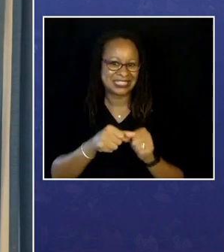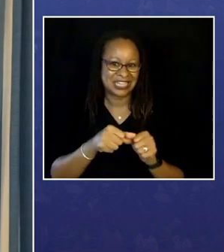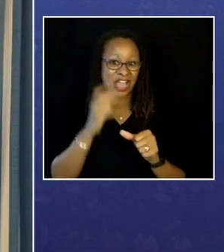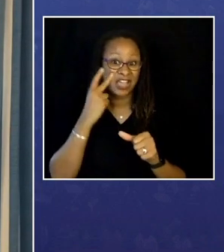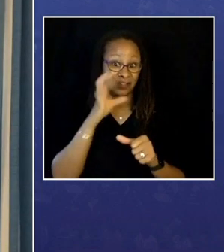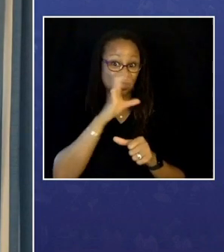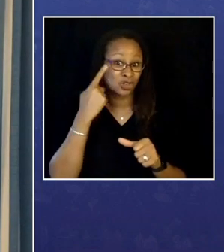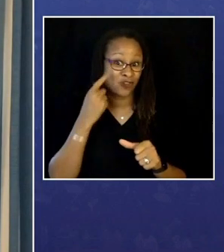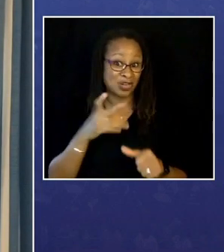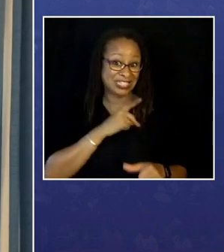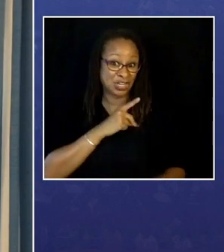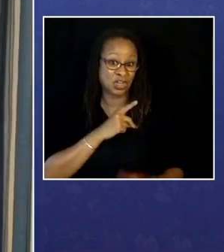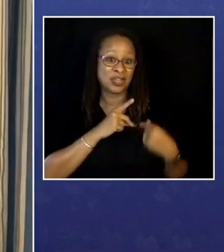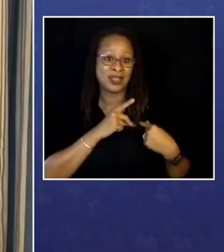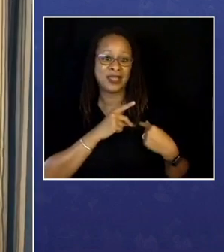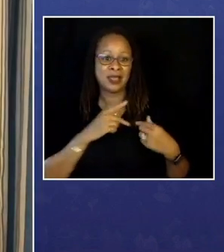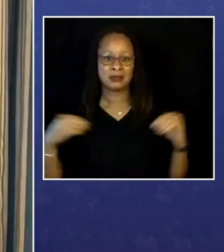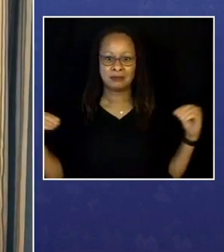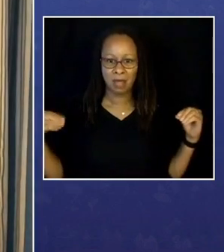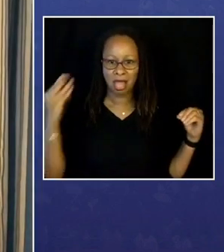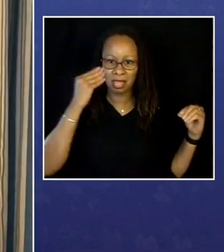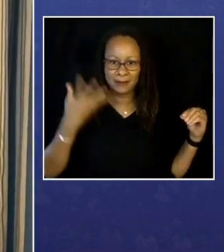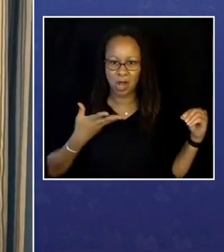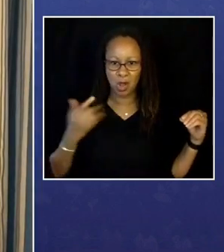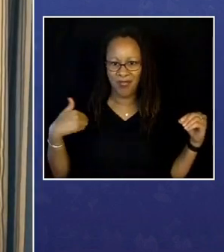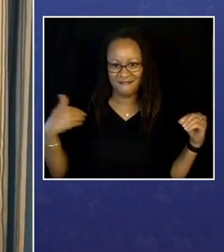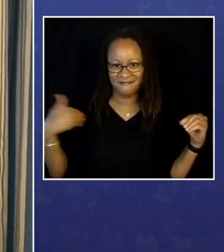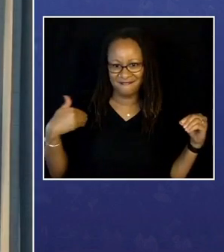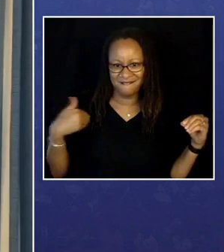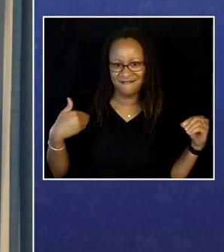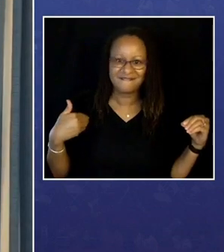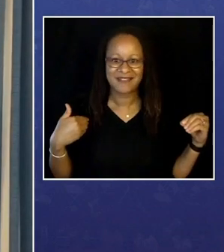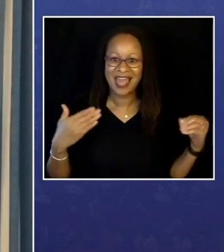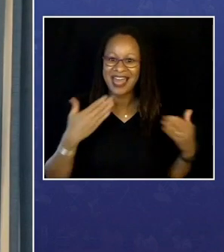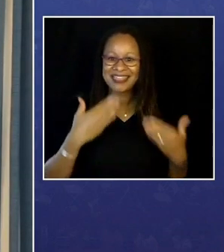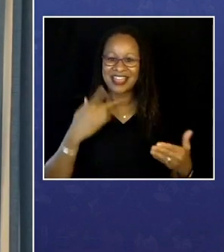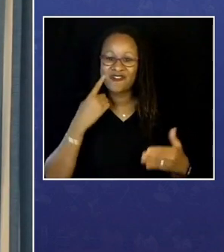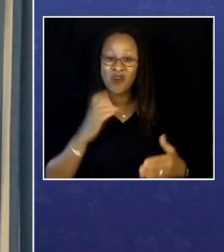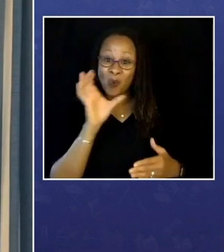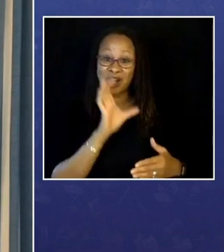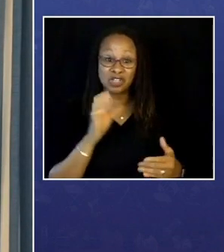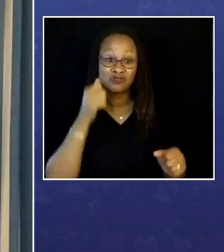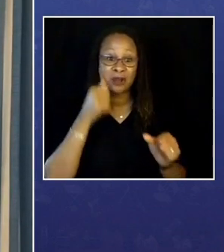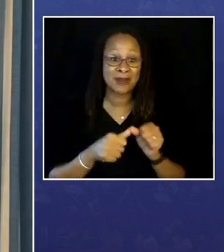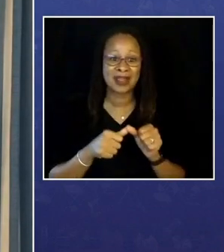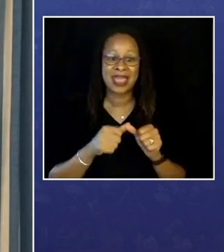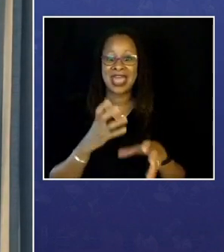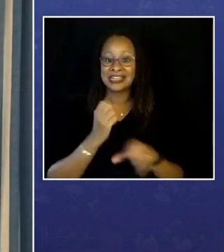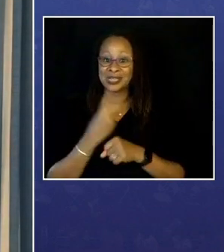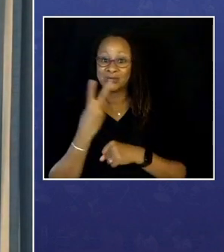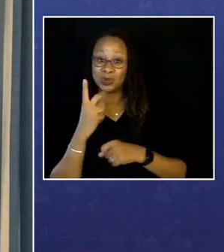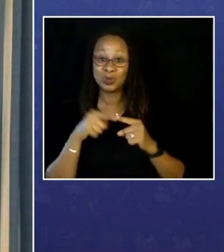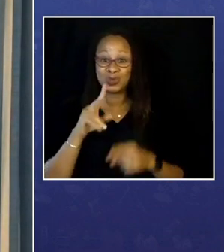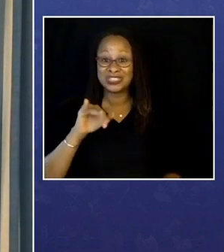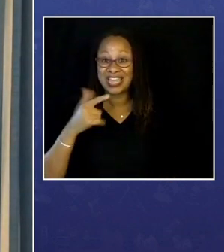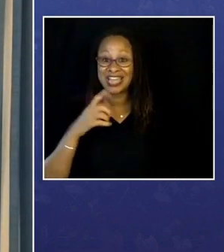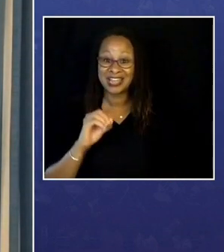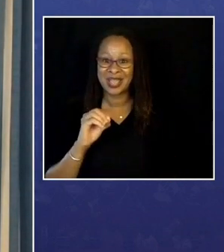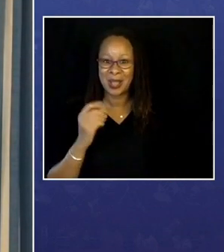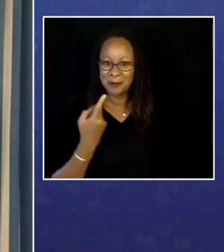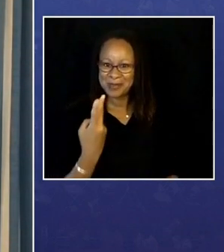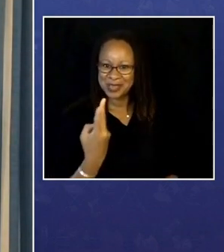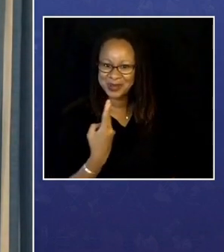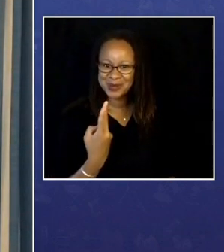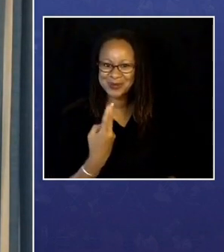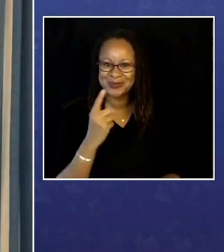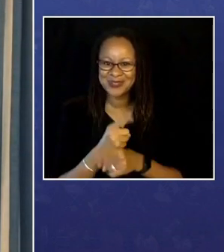so if you're looking for one, let me know. But thank you guys so much for watching, and remember, it takes two to tango. I'm looking at me